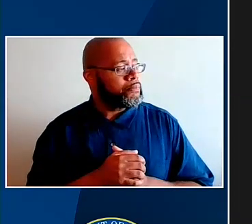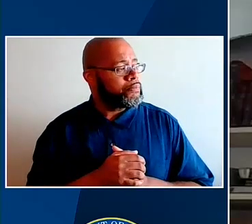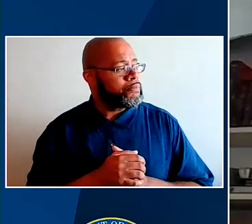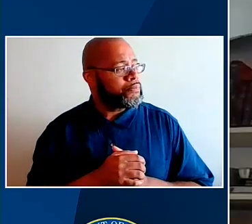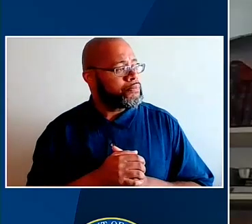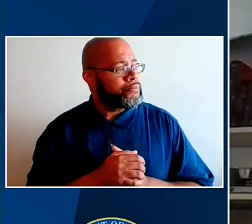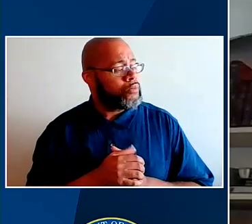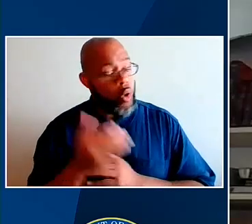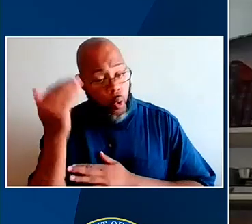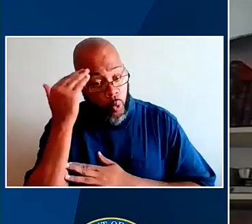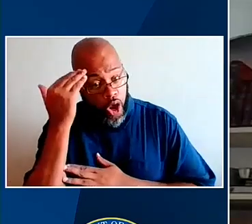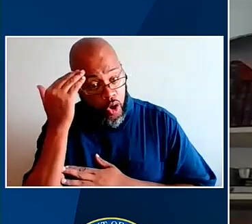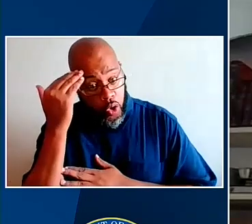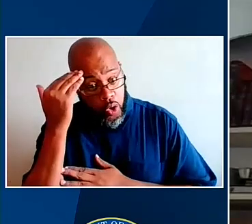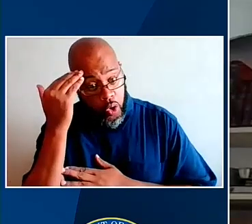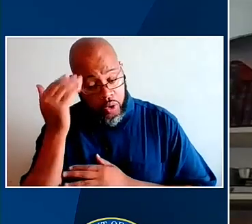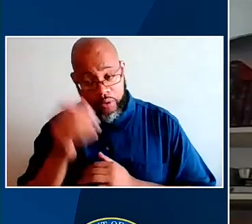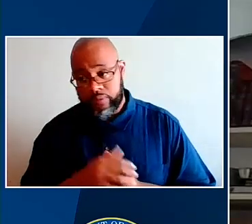are aware,